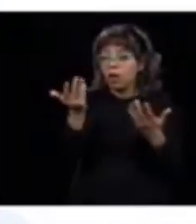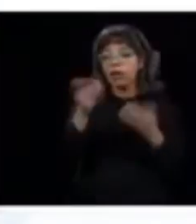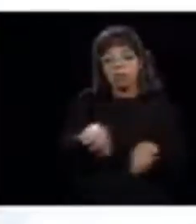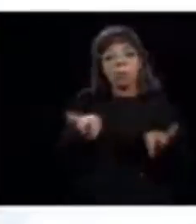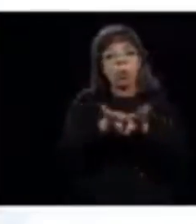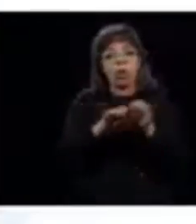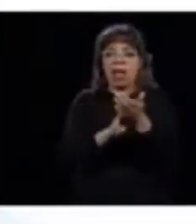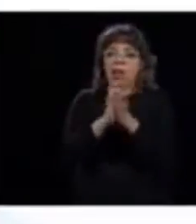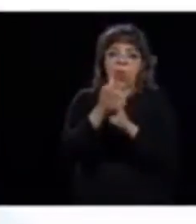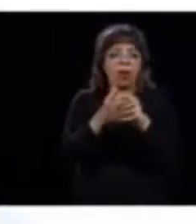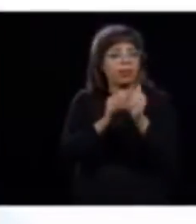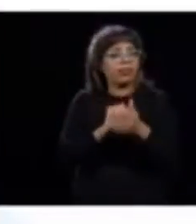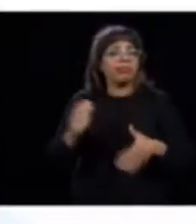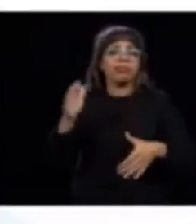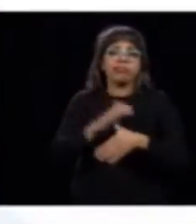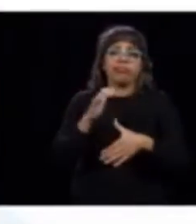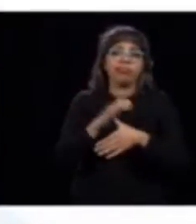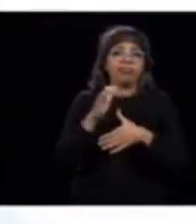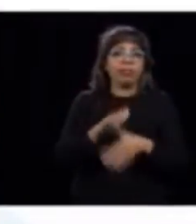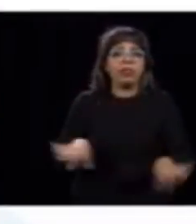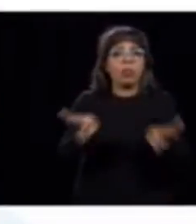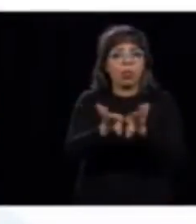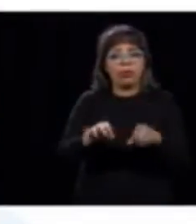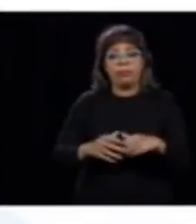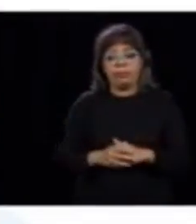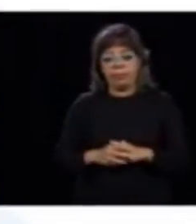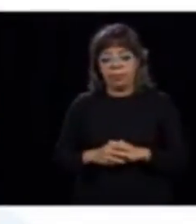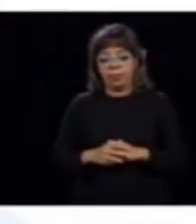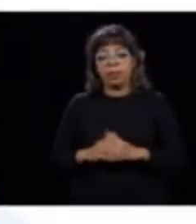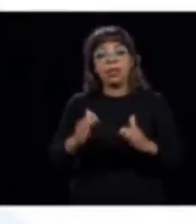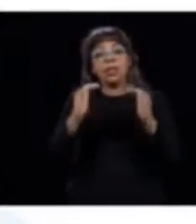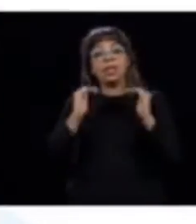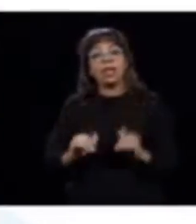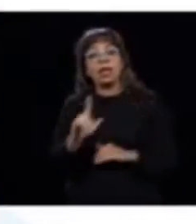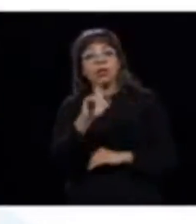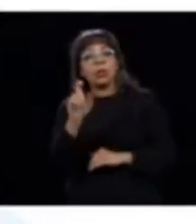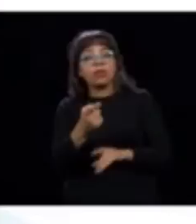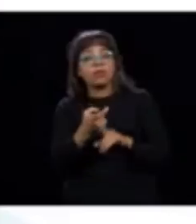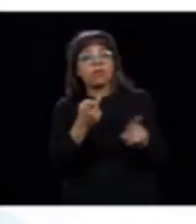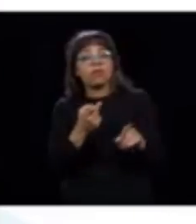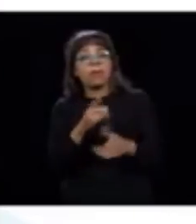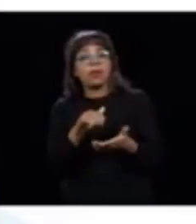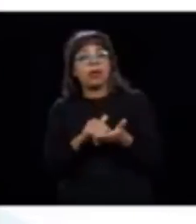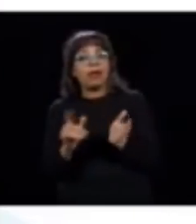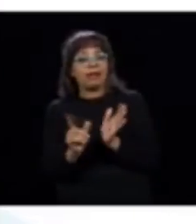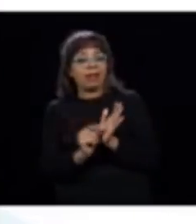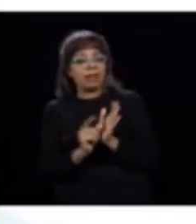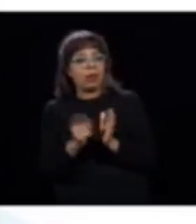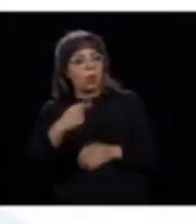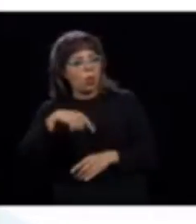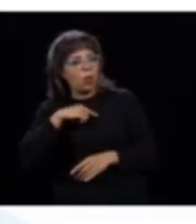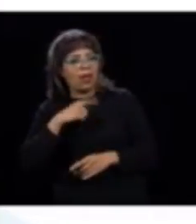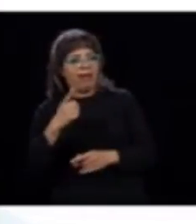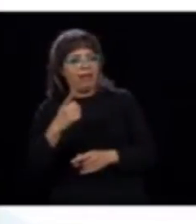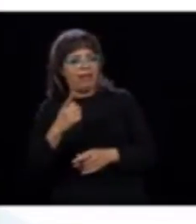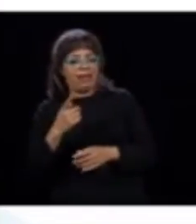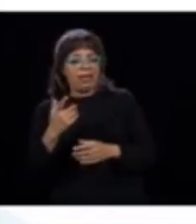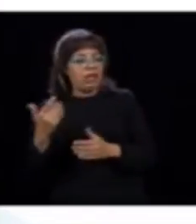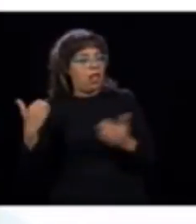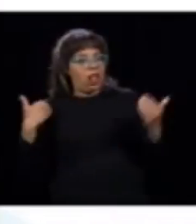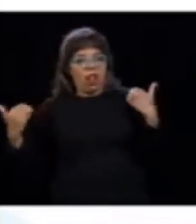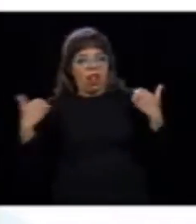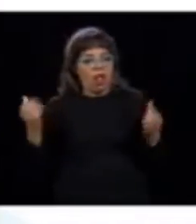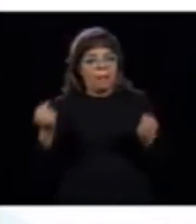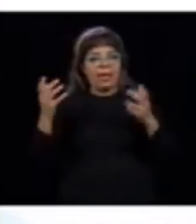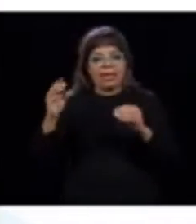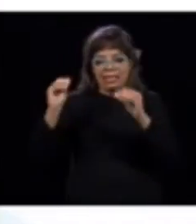hands. Thank you. The next question is coming from Phil Othier, Montreal Gazette for Mr. Legault. We are getting questions from teachers